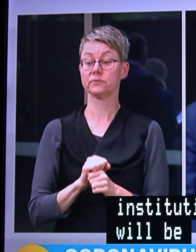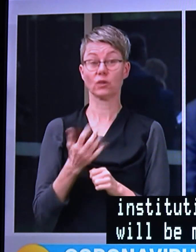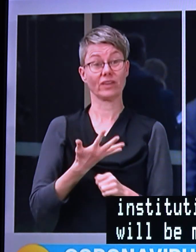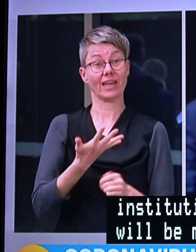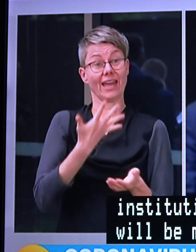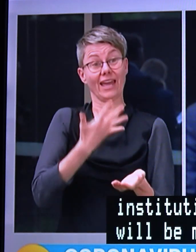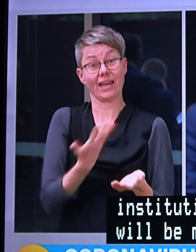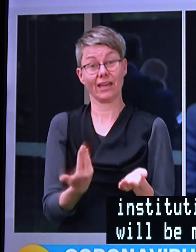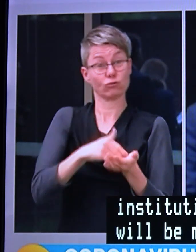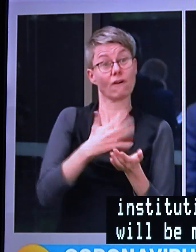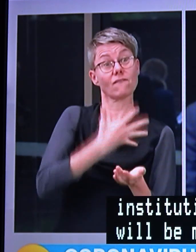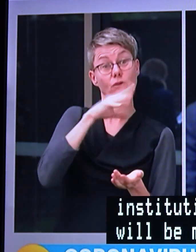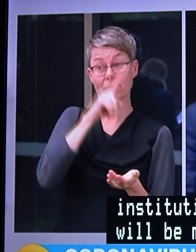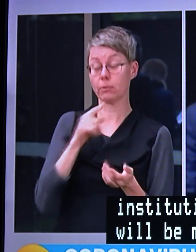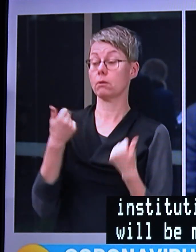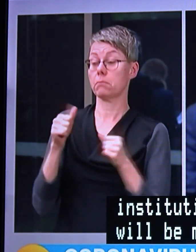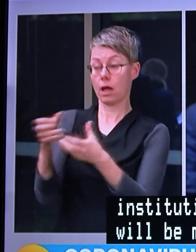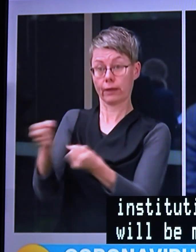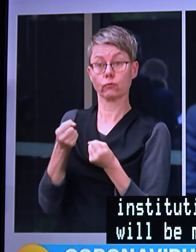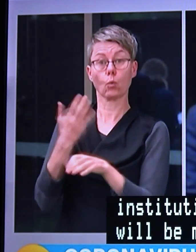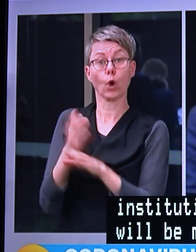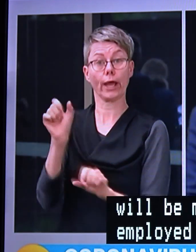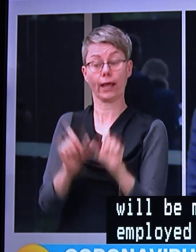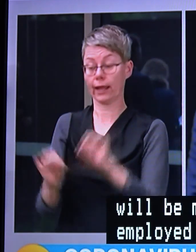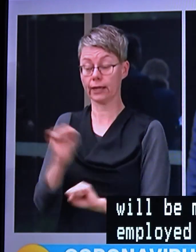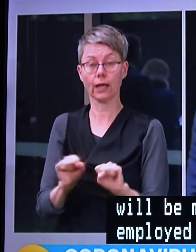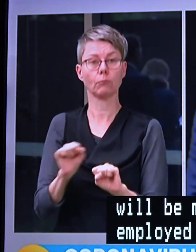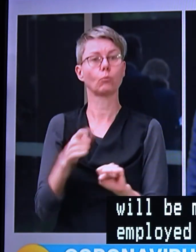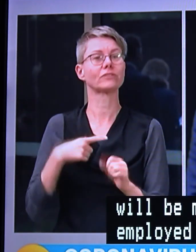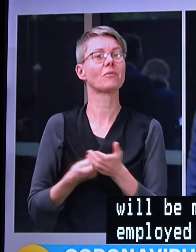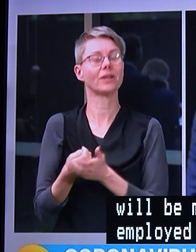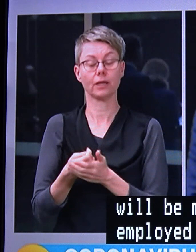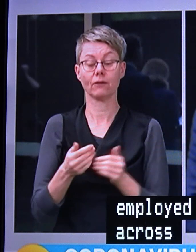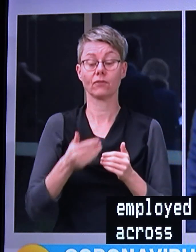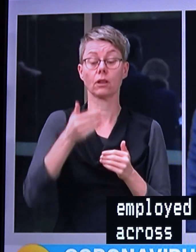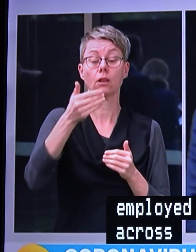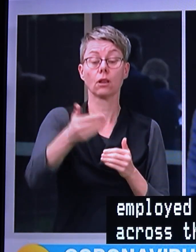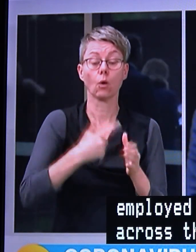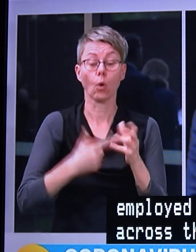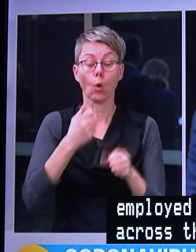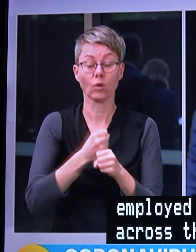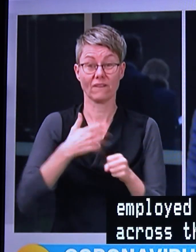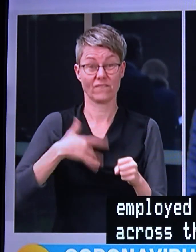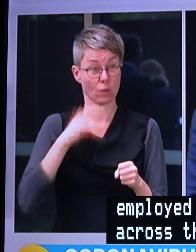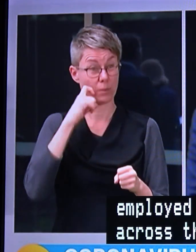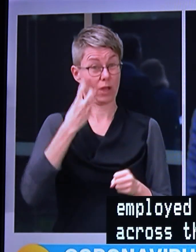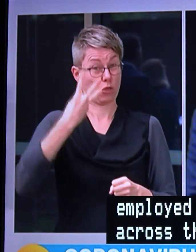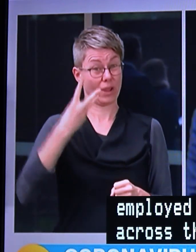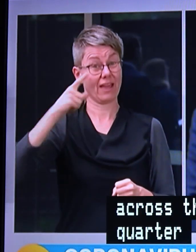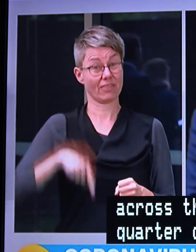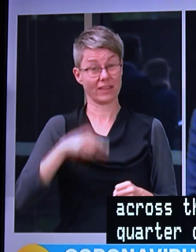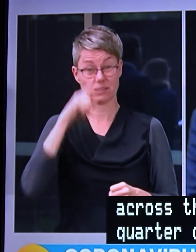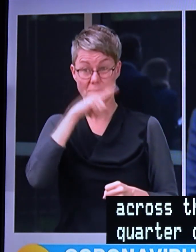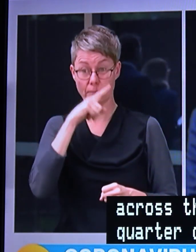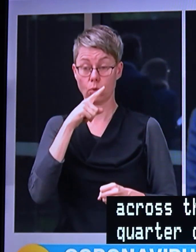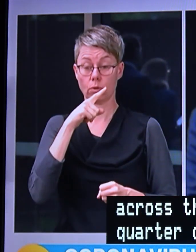extra 500 cleaners across the state as part of that $250 million package, and by August we anticipate that number will go up to 3,000